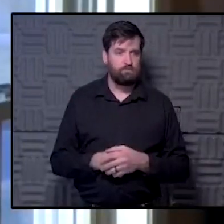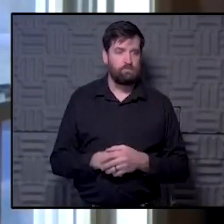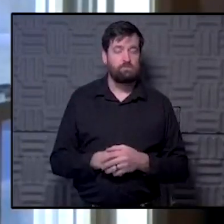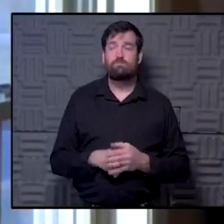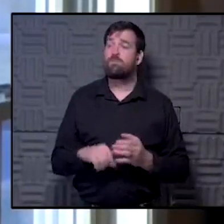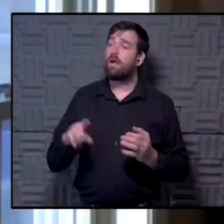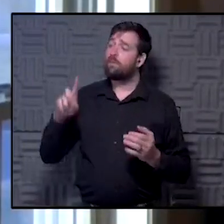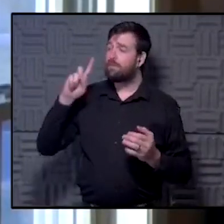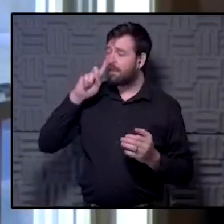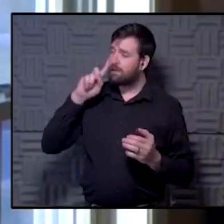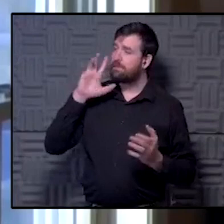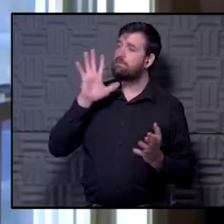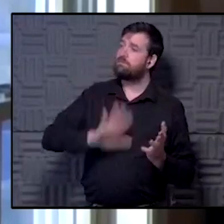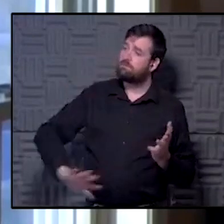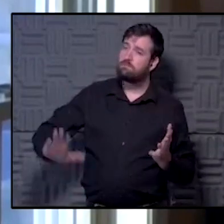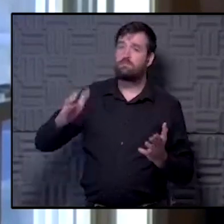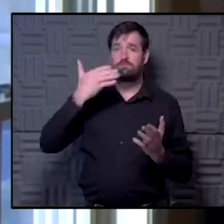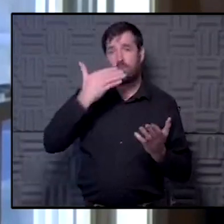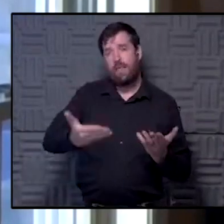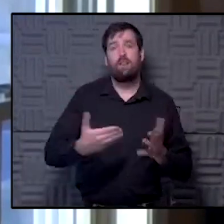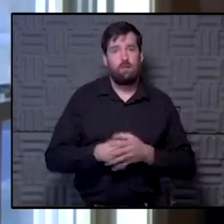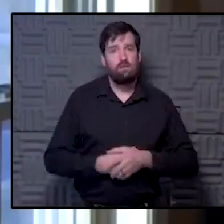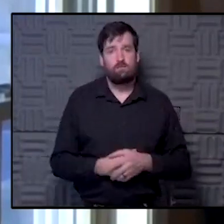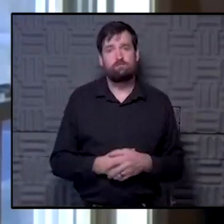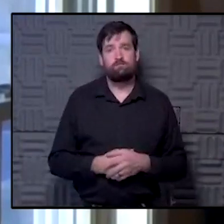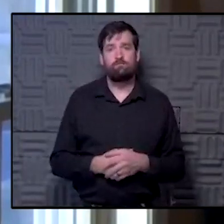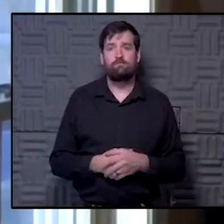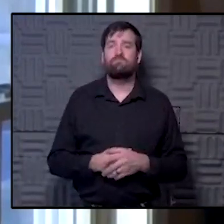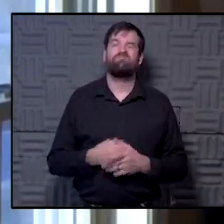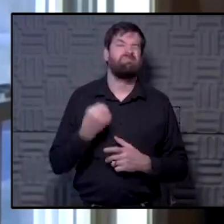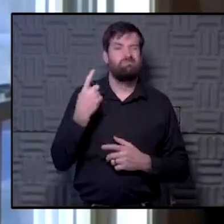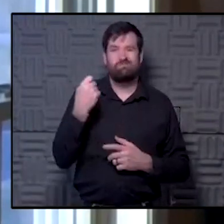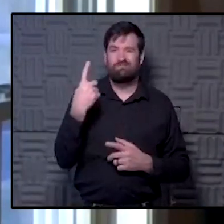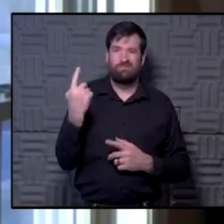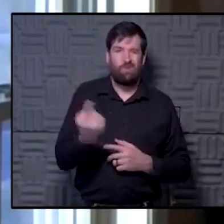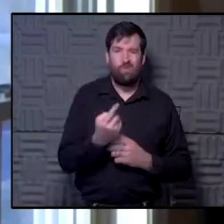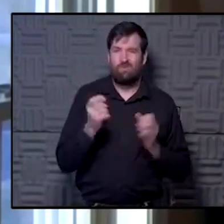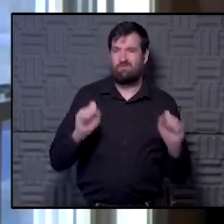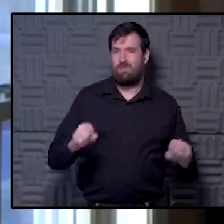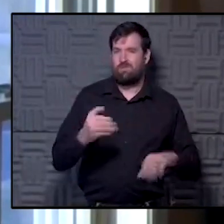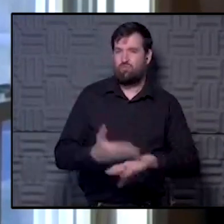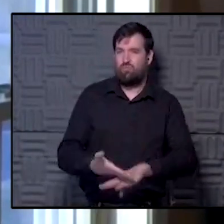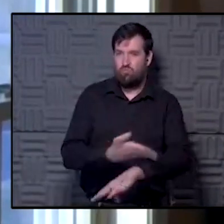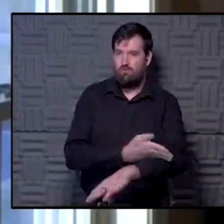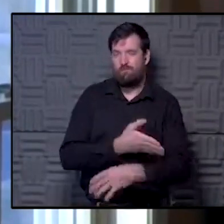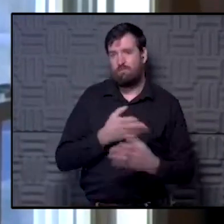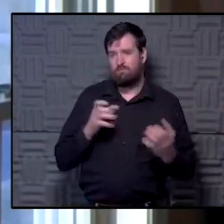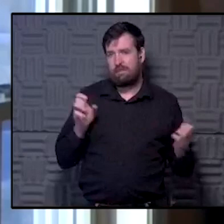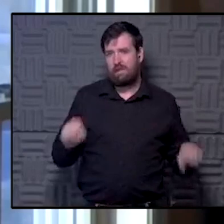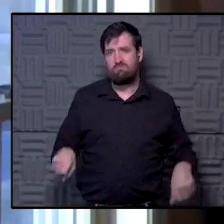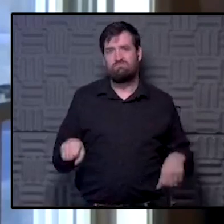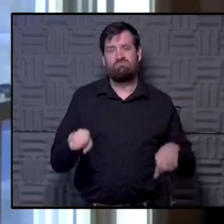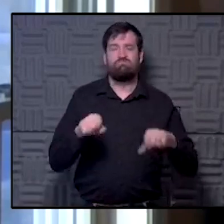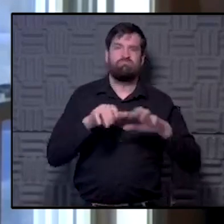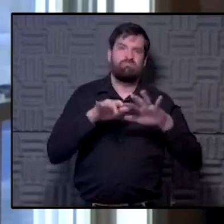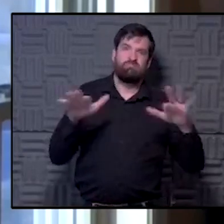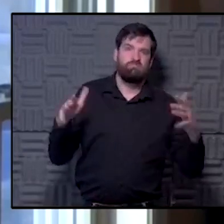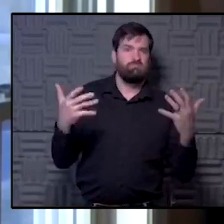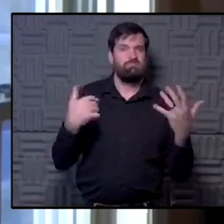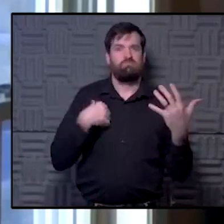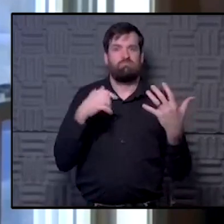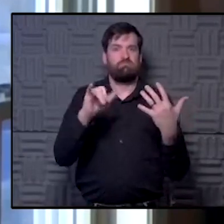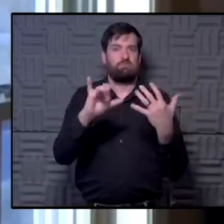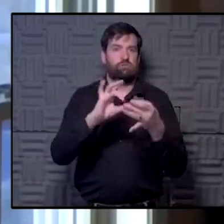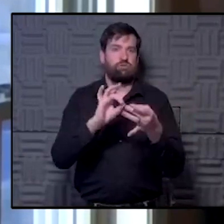it's going well. There's always room for improvement, and that improvement can happen in a lot of things. Like I mentioned